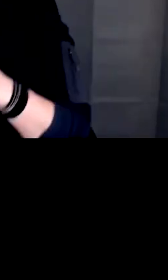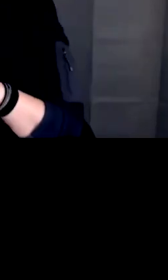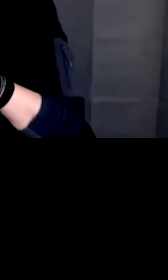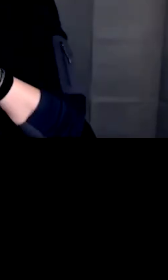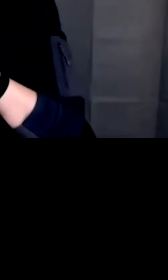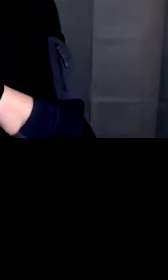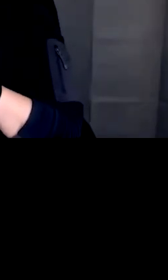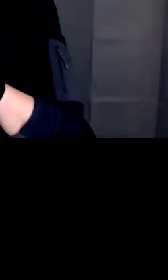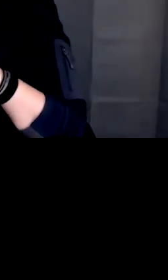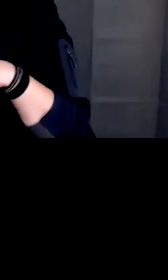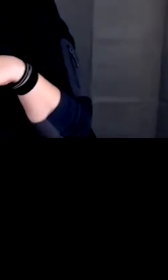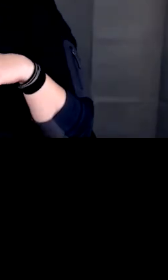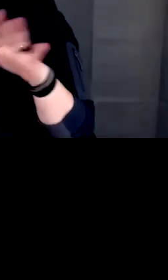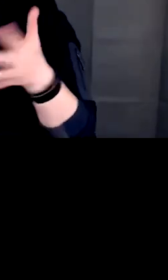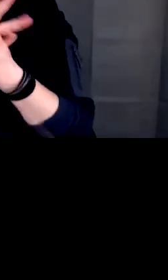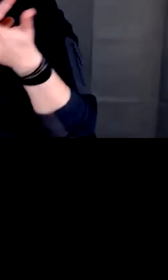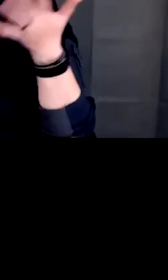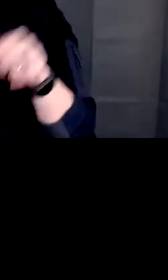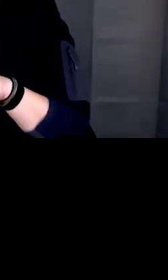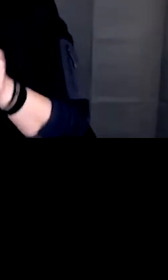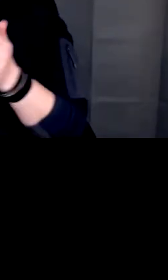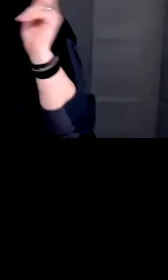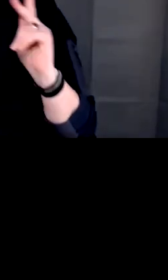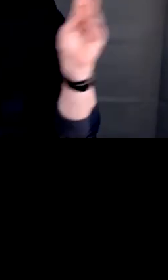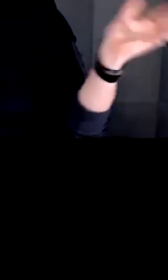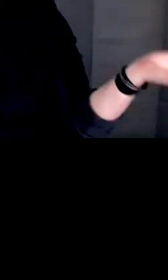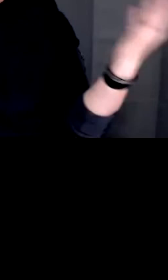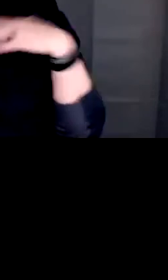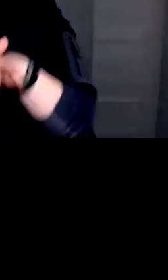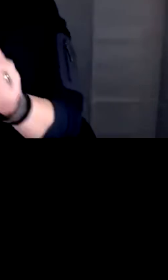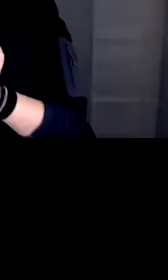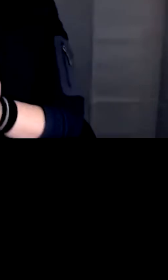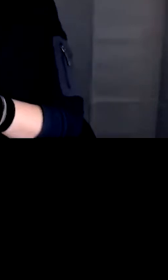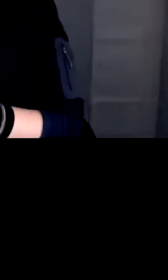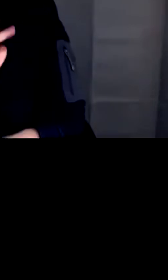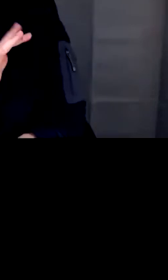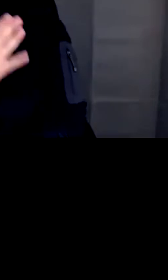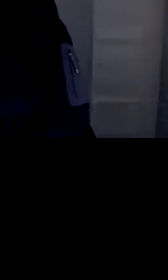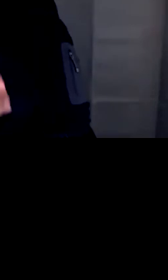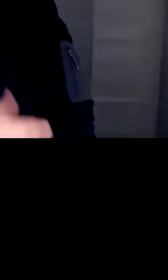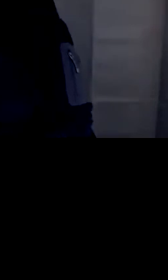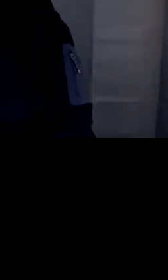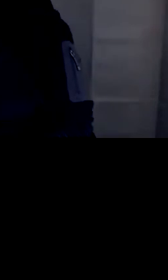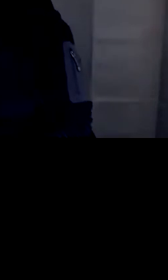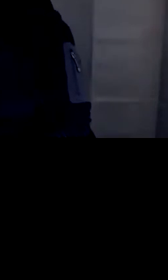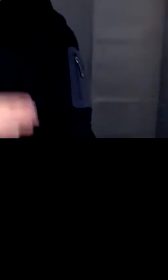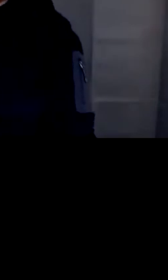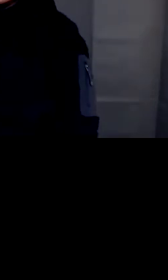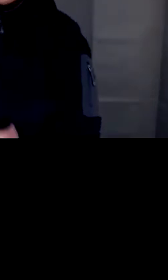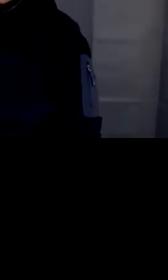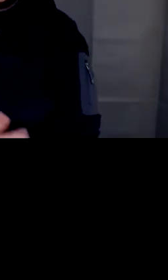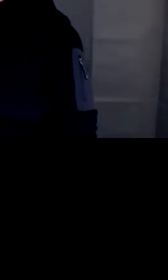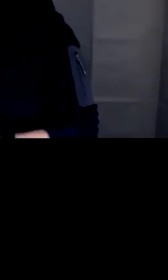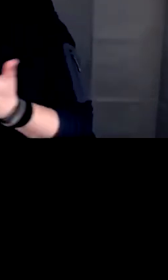bacteria, and then all the work with people. So that was really, really good. Thank you. We have